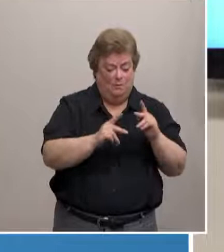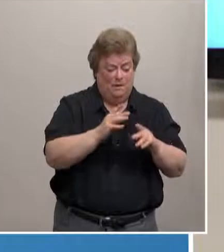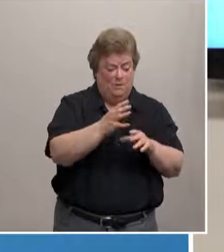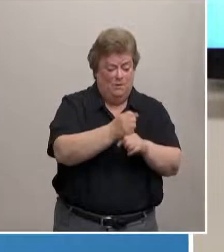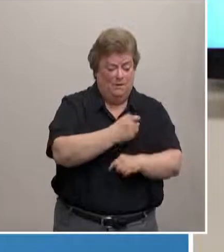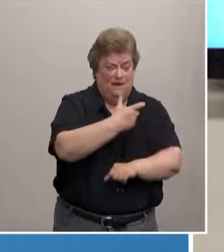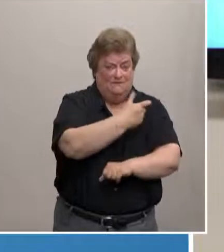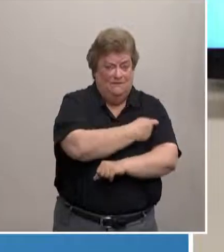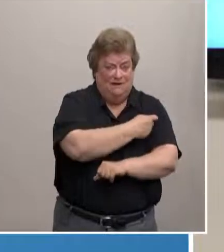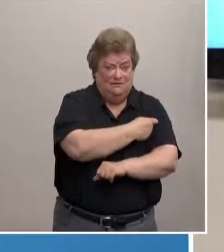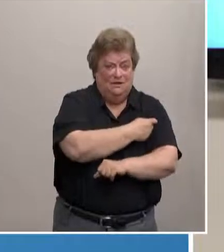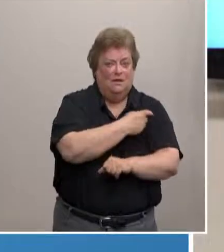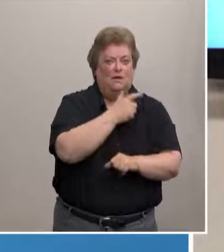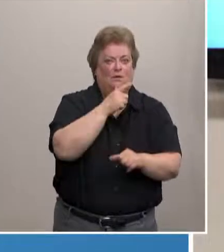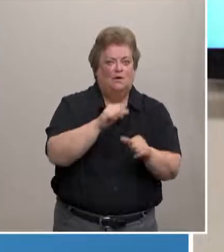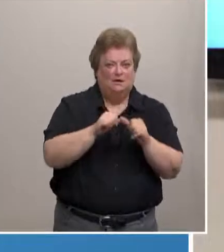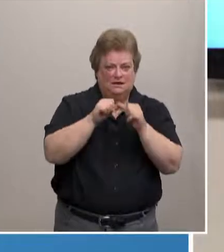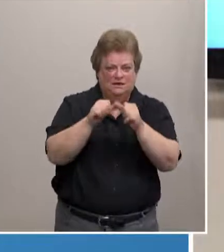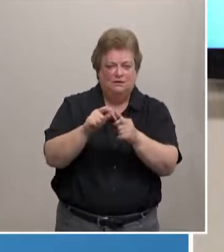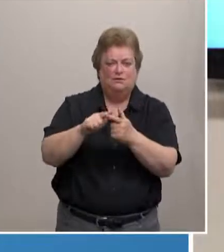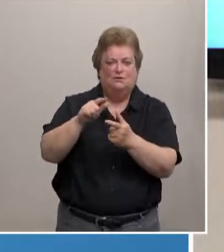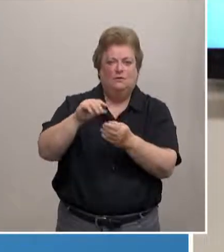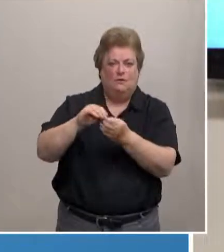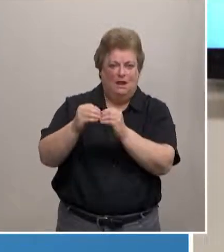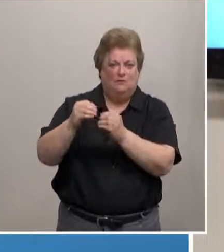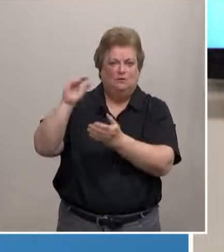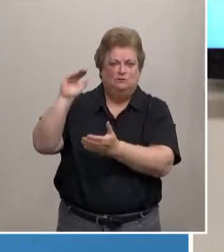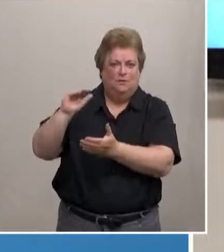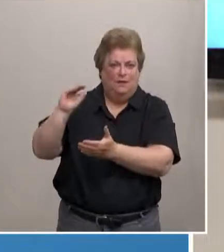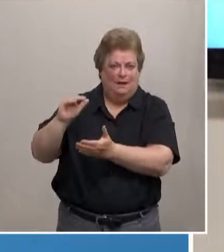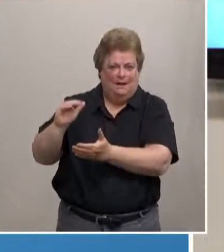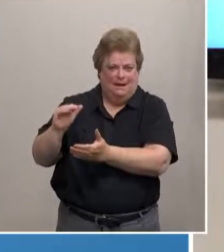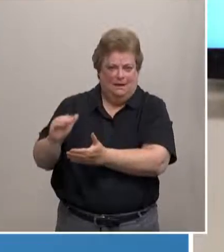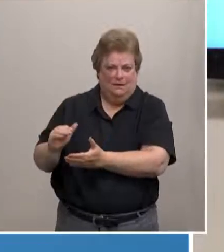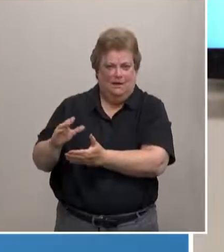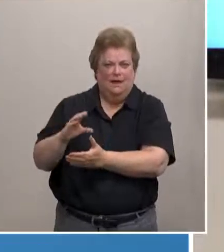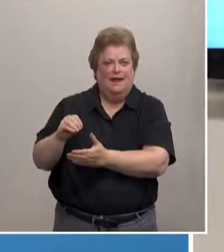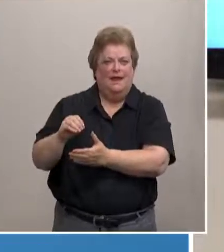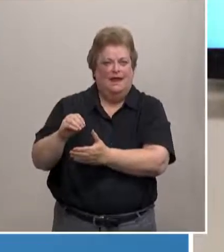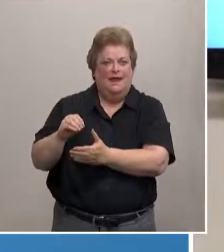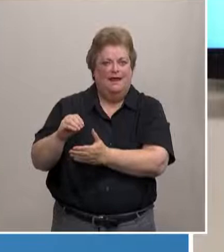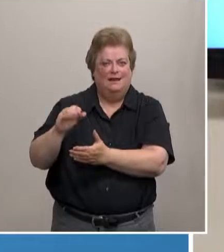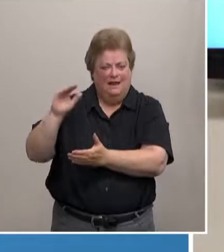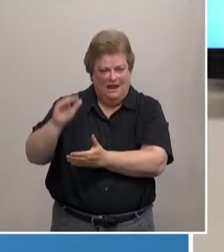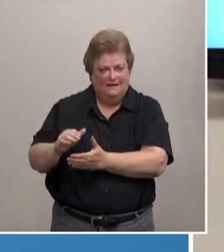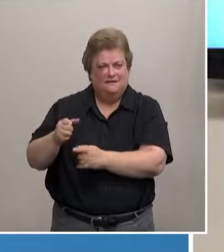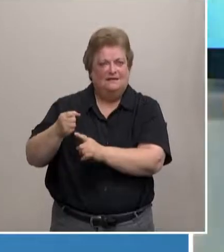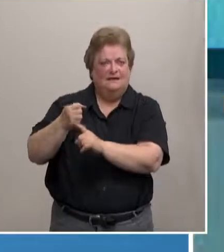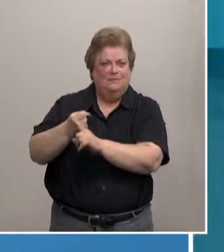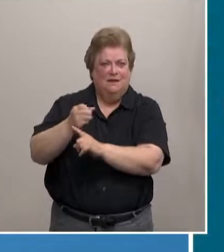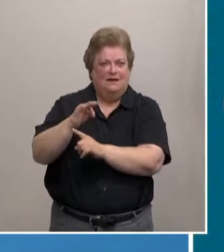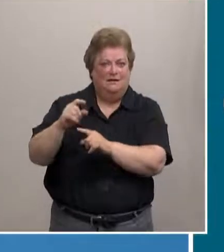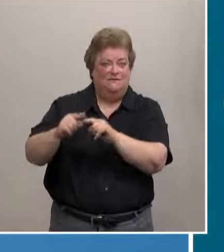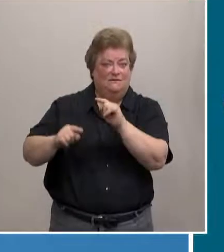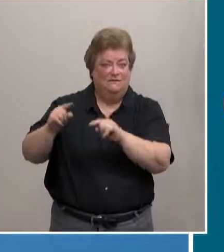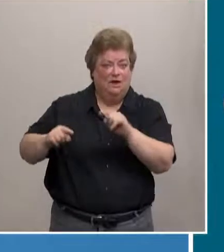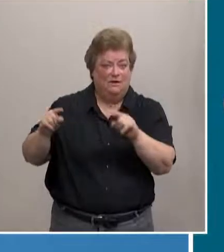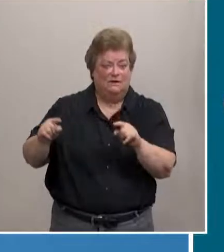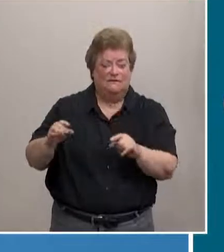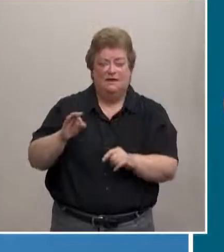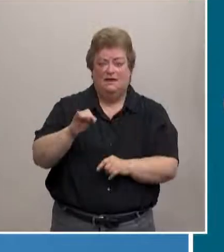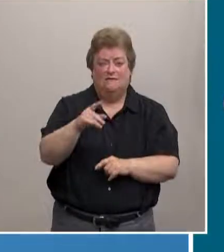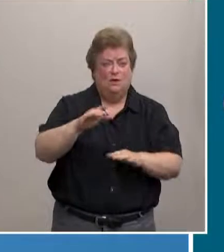vaccinated will continue to result in fewer cases and to lessen the impact of the variants. If you're not